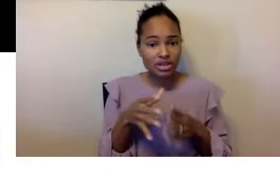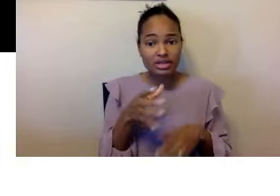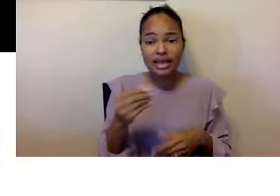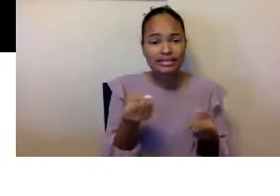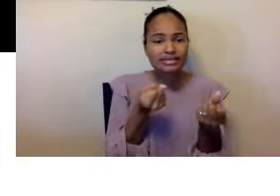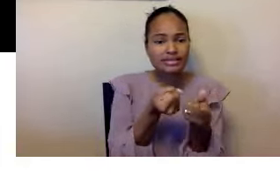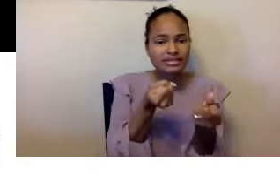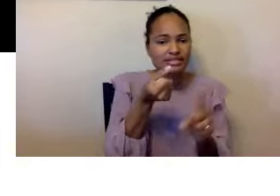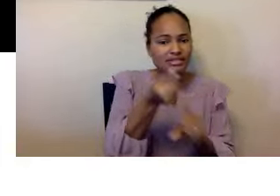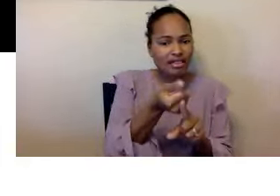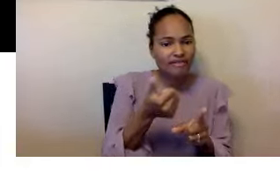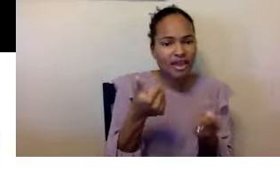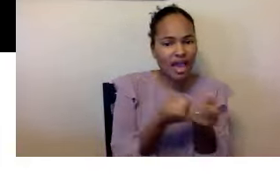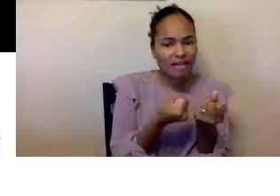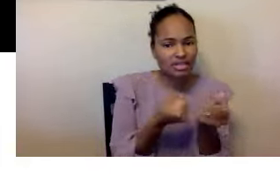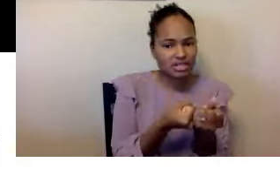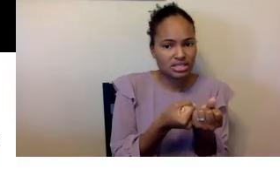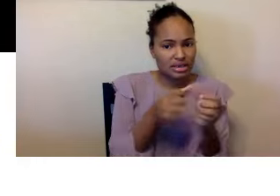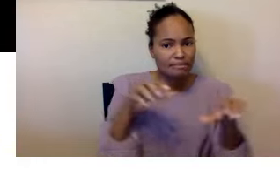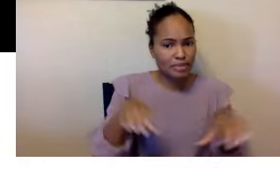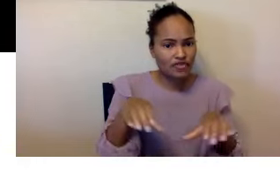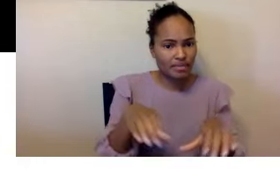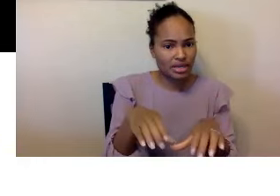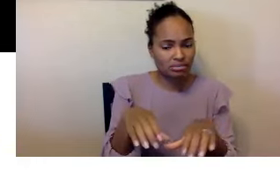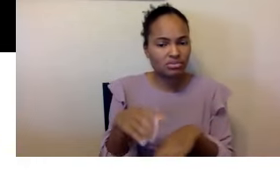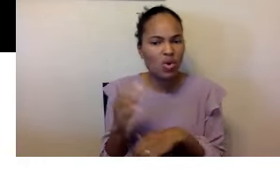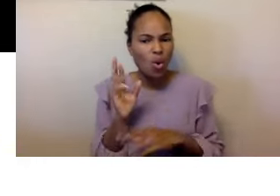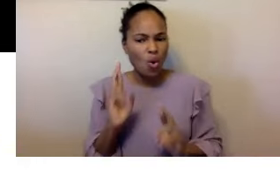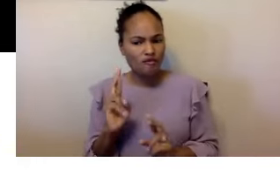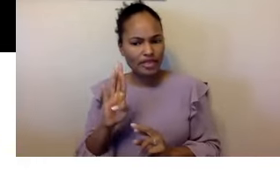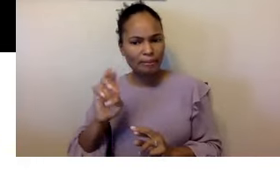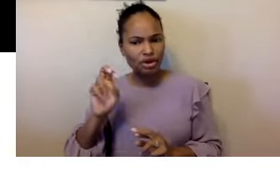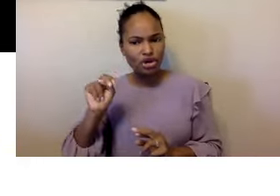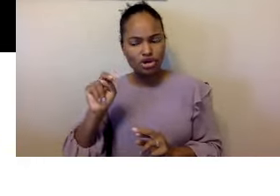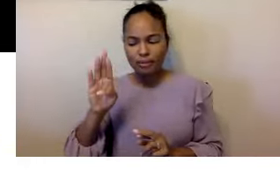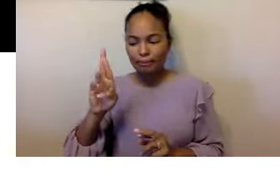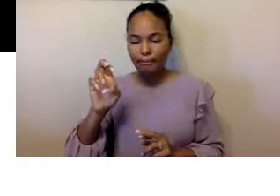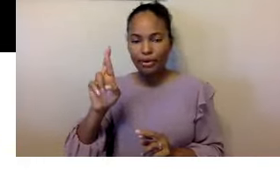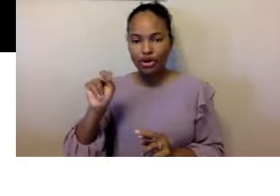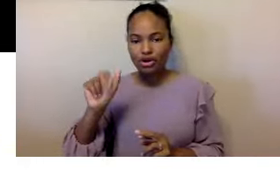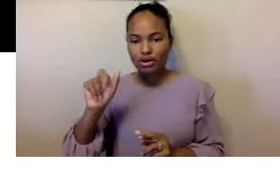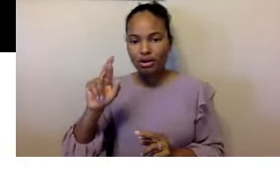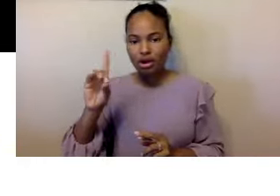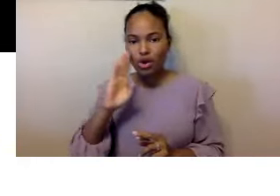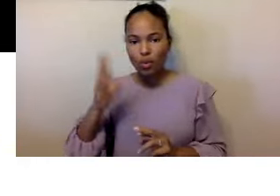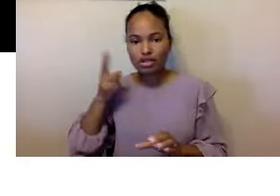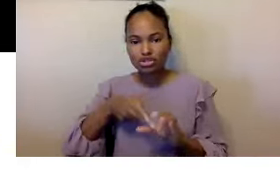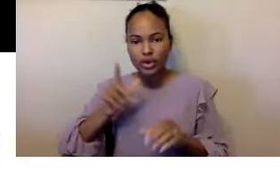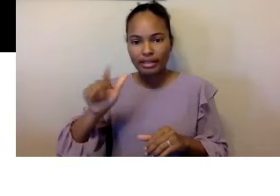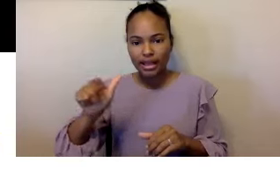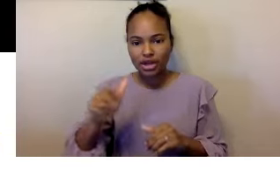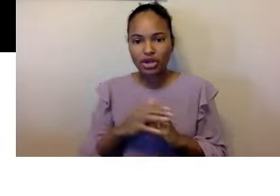In speaking with Bernard, and hopefully he can join us later, but one of the things that we talked about was that the